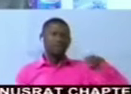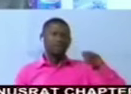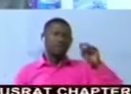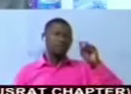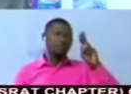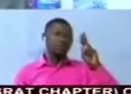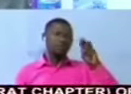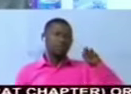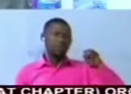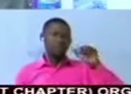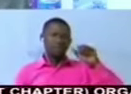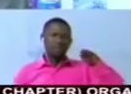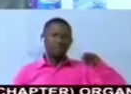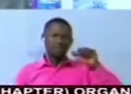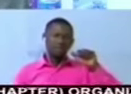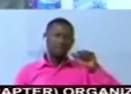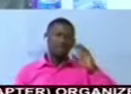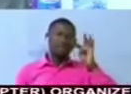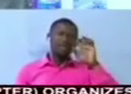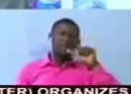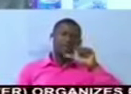Ansumana Fati.